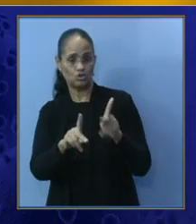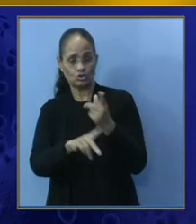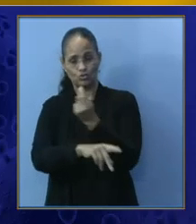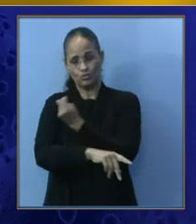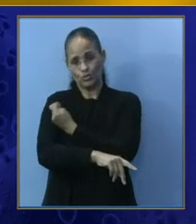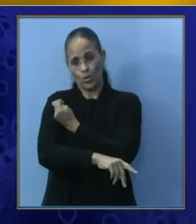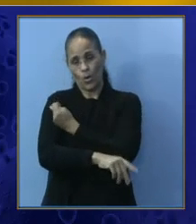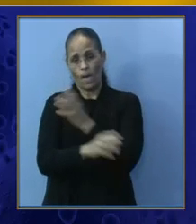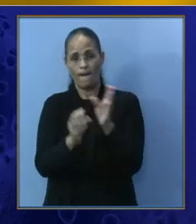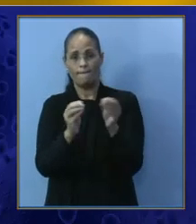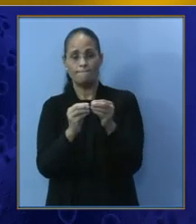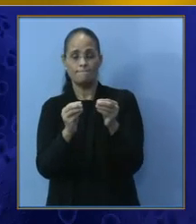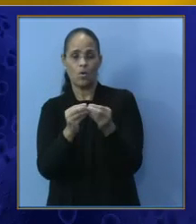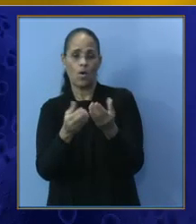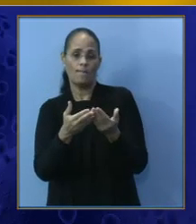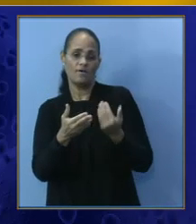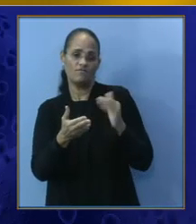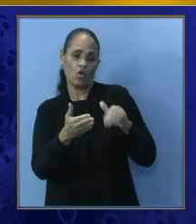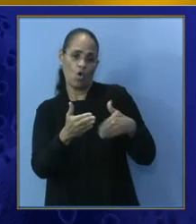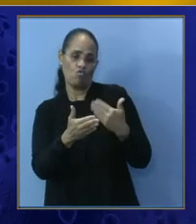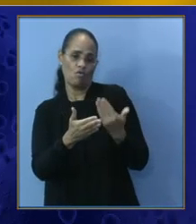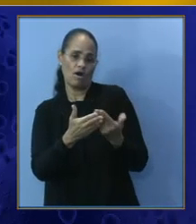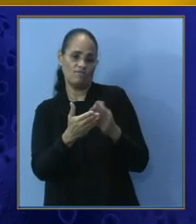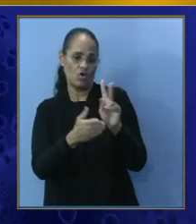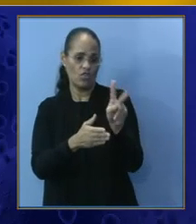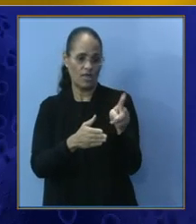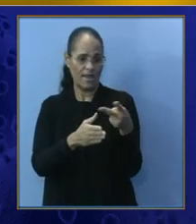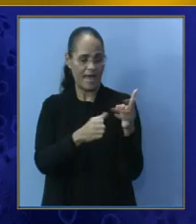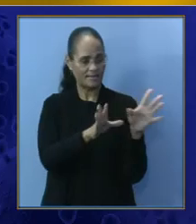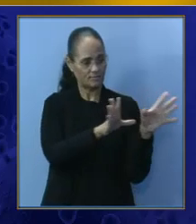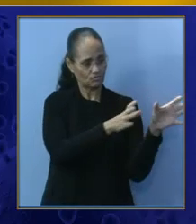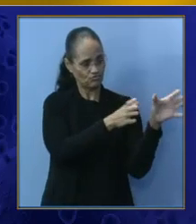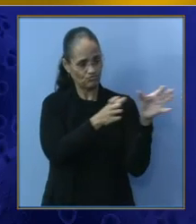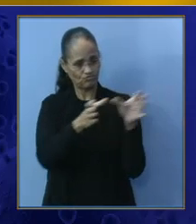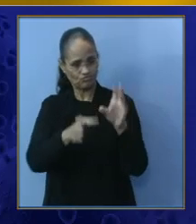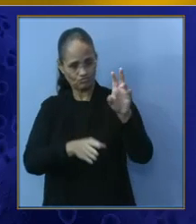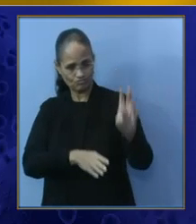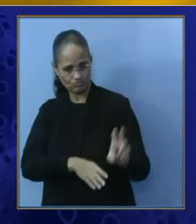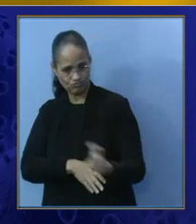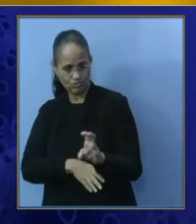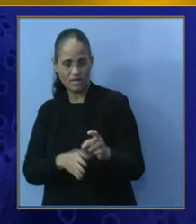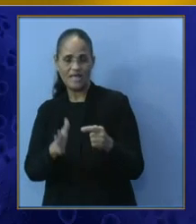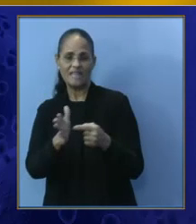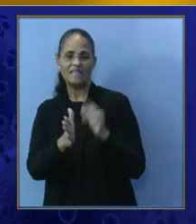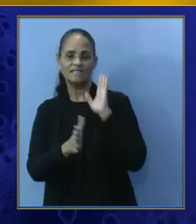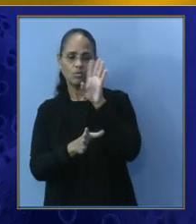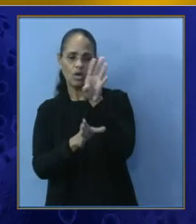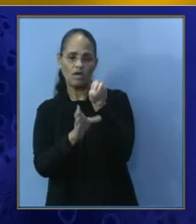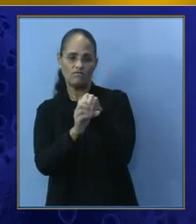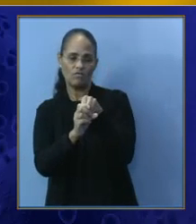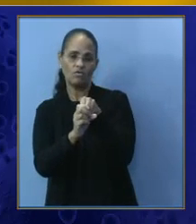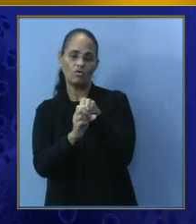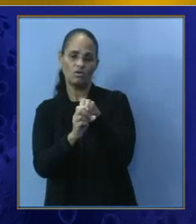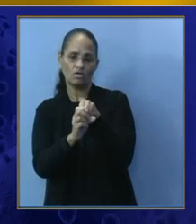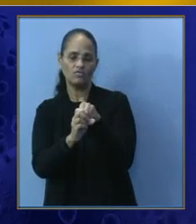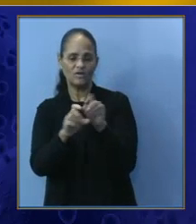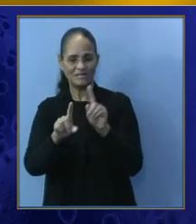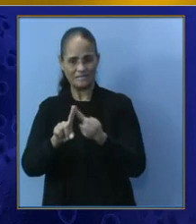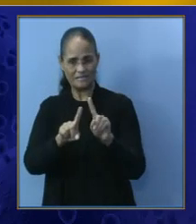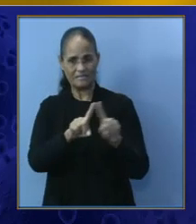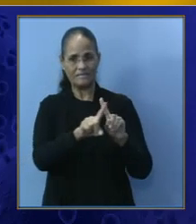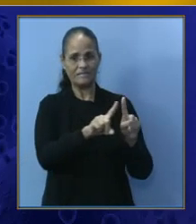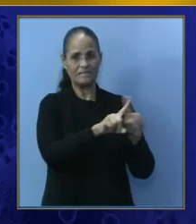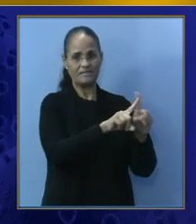more vaccinations before the arrival of the next batch of vaccines. This will involve additional locations and